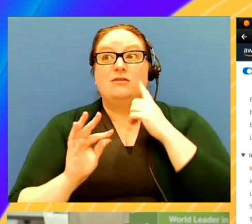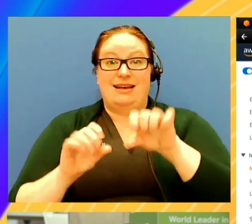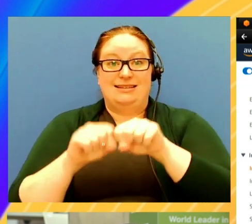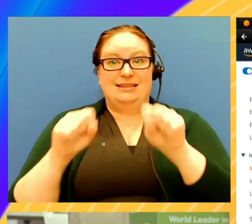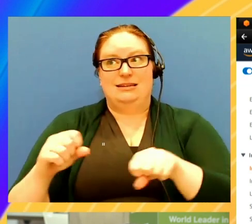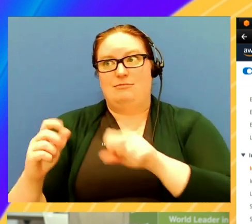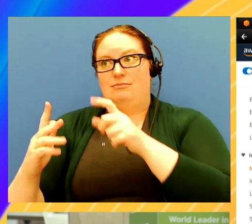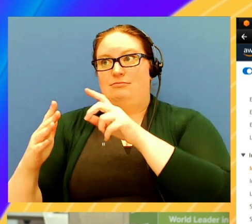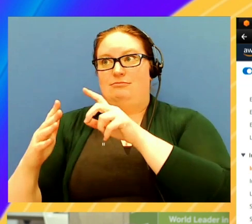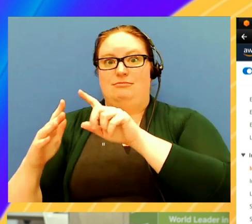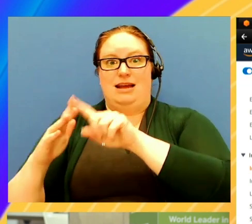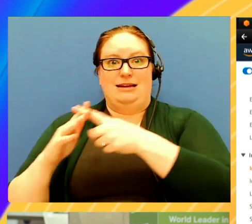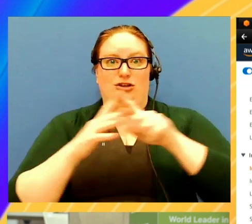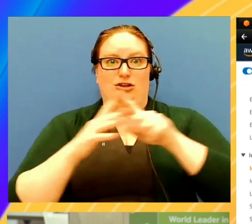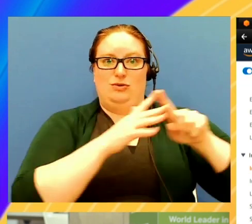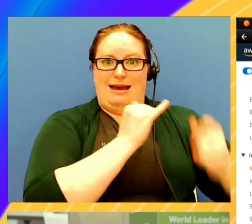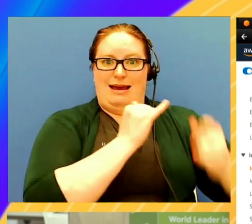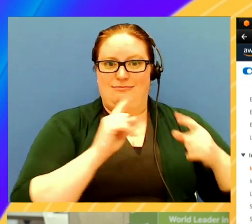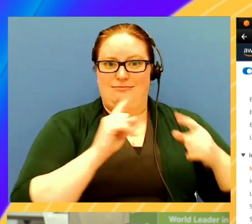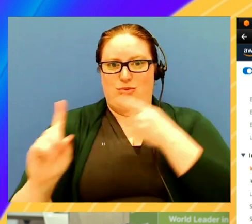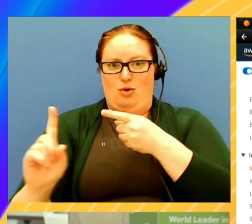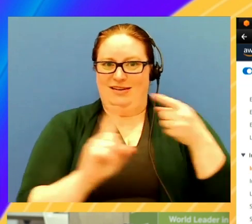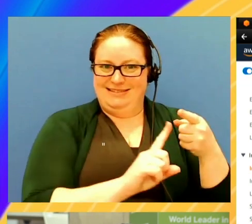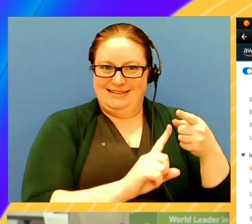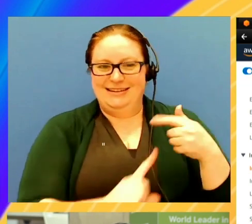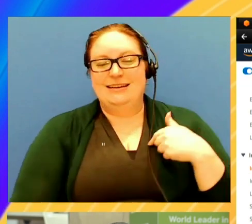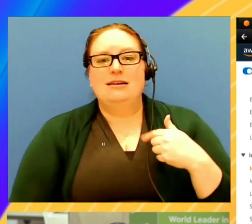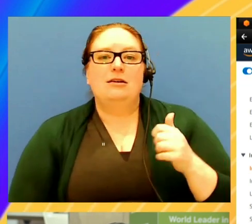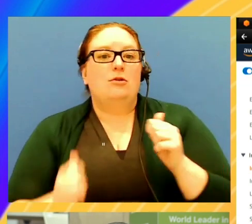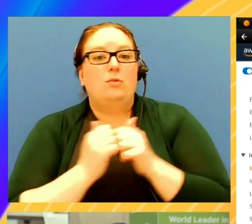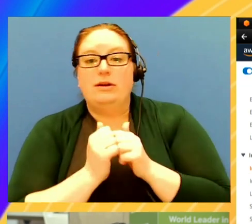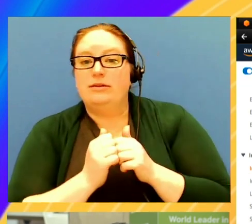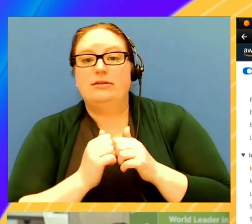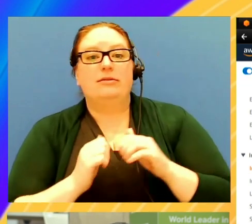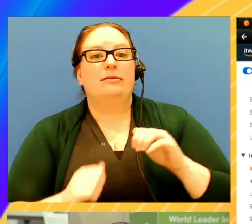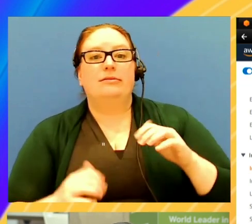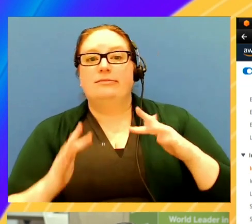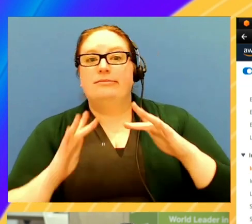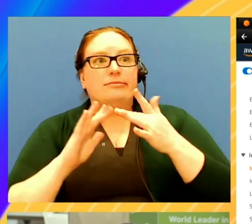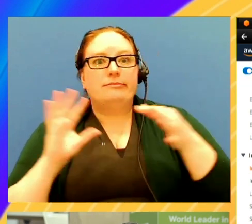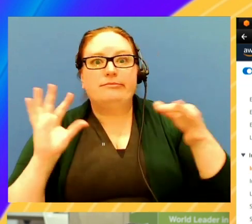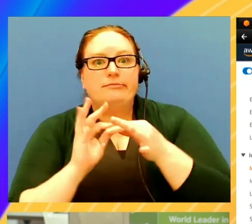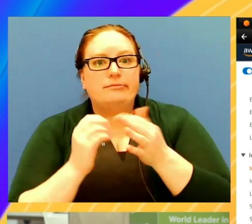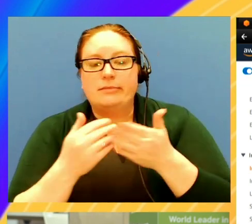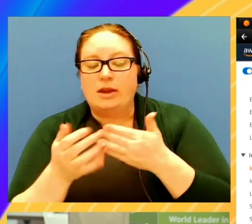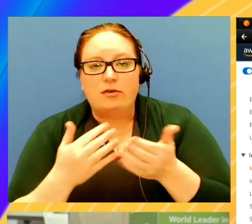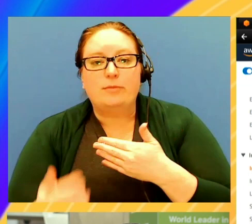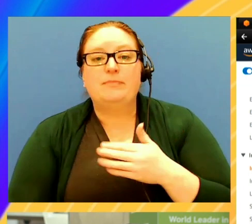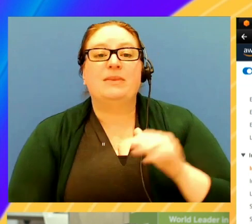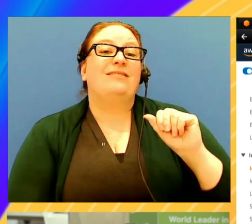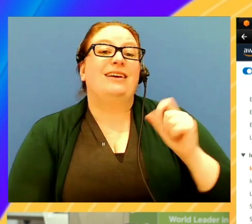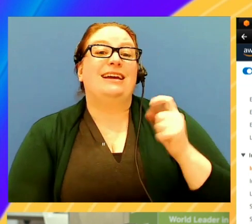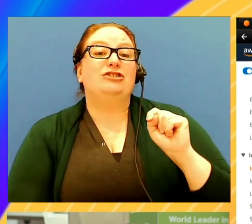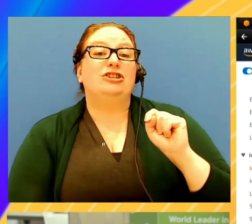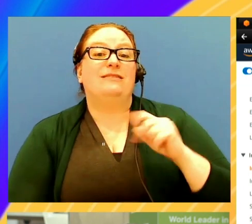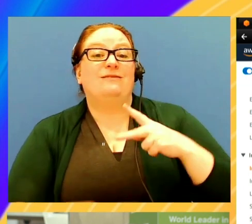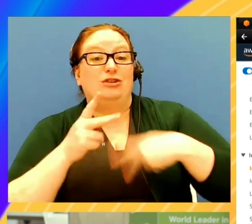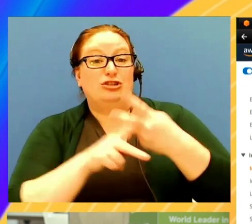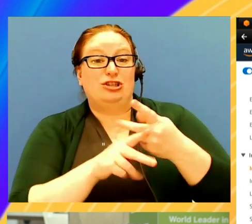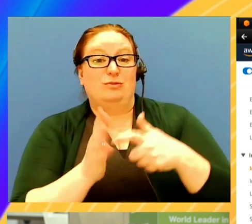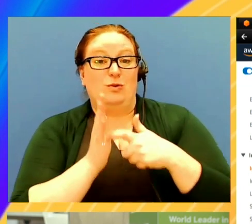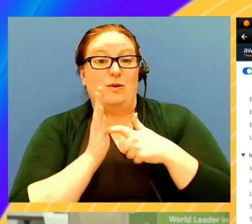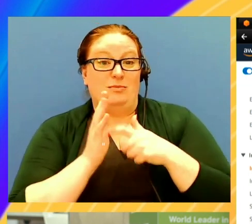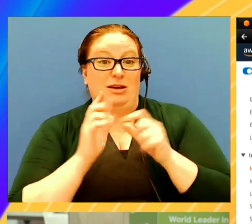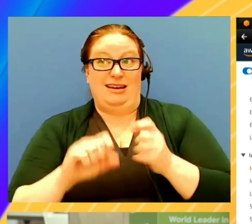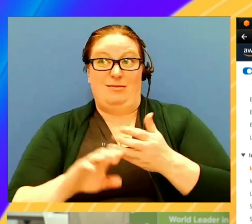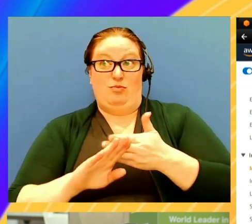public internet or through those private. Yeah, okay. Yep. And then there is an agent version requirement. Now that can either be pre-baked